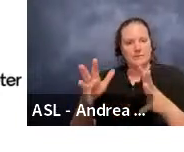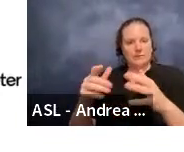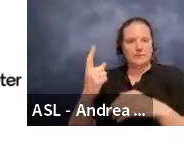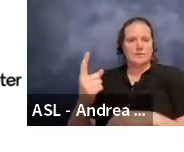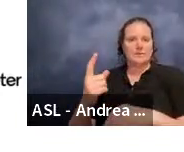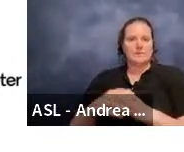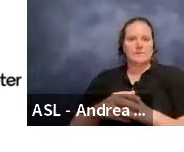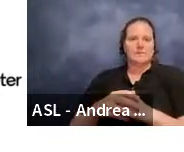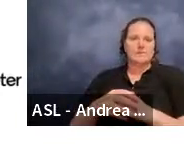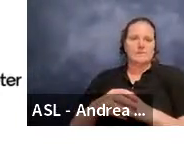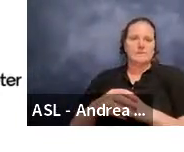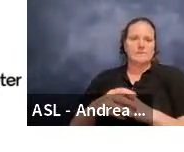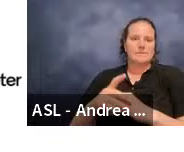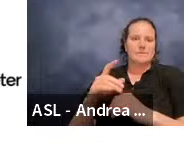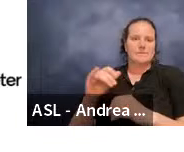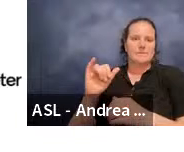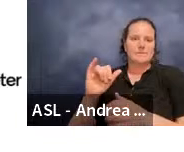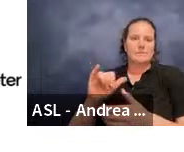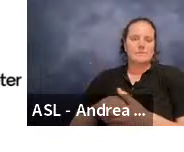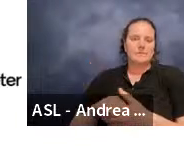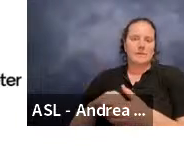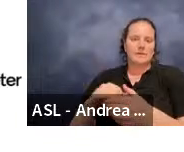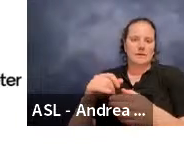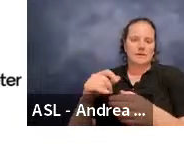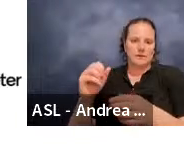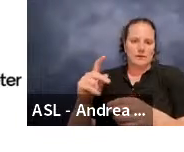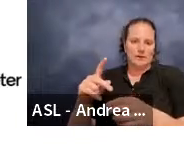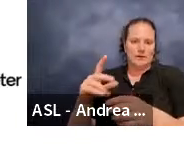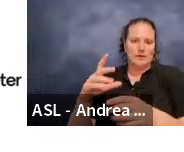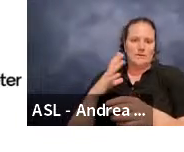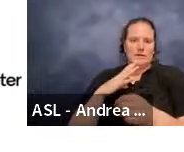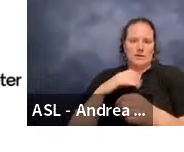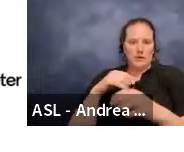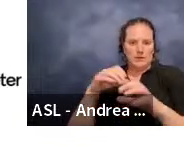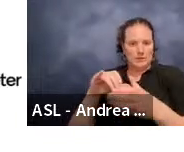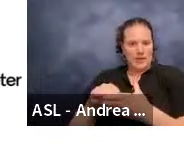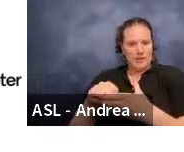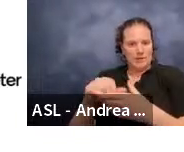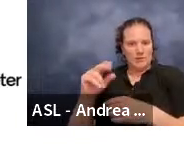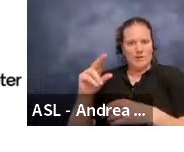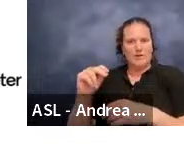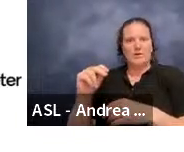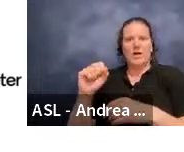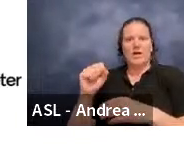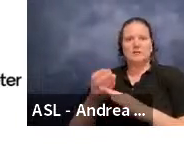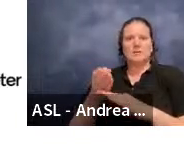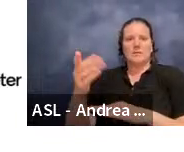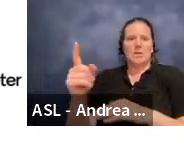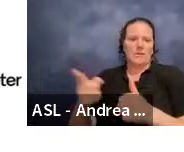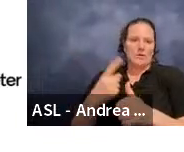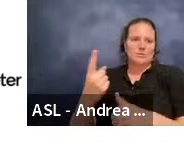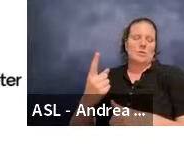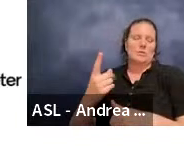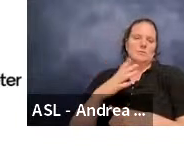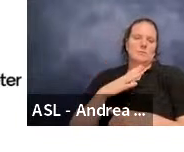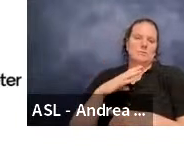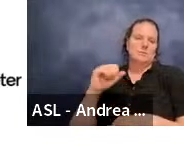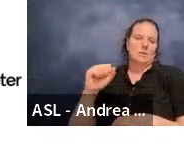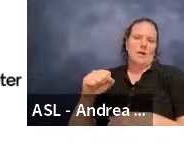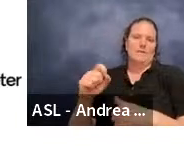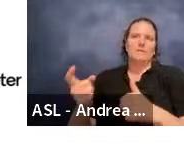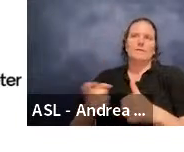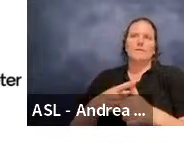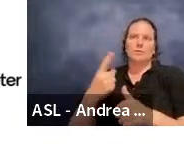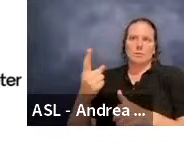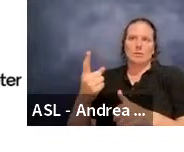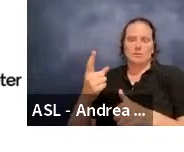ready to go to 2. So no, okay. Well, I was, did you I was input just submitting already? the first one, so yeah, just the first one.